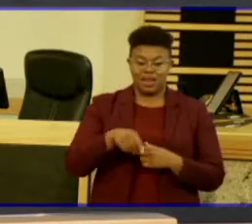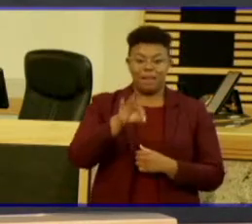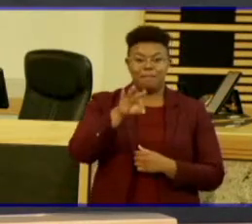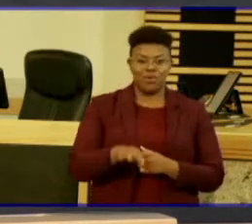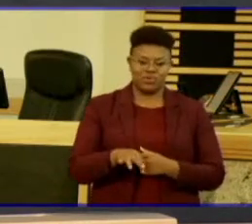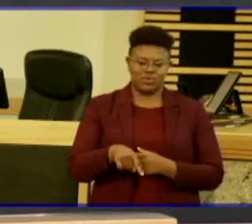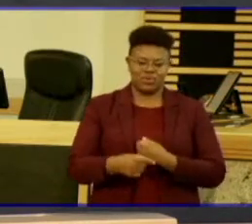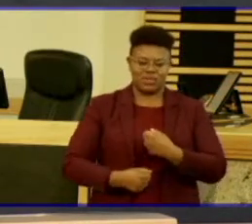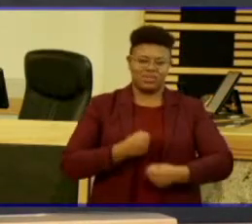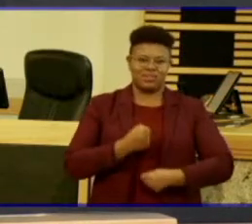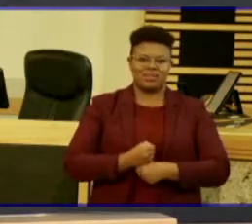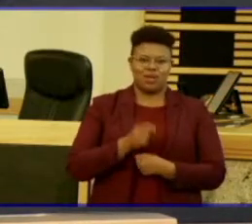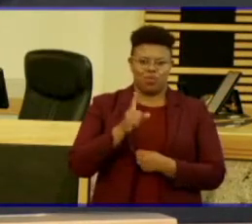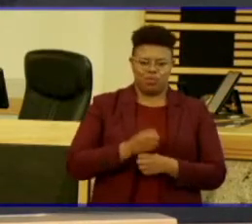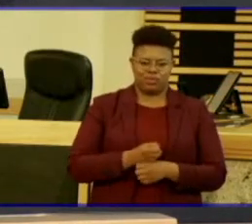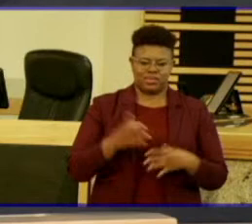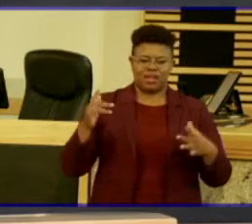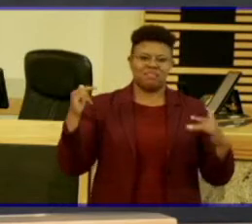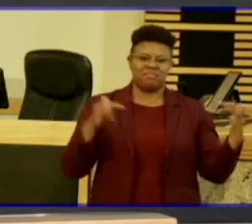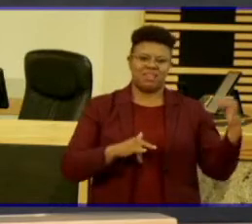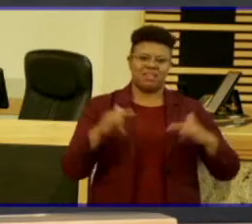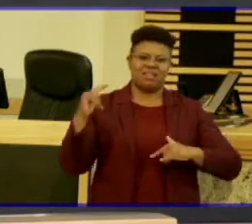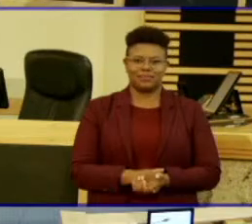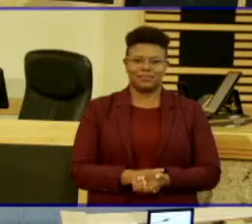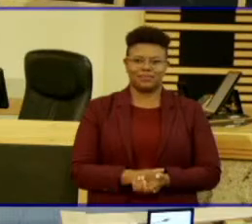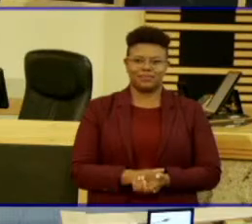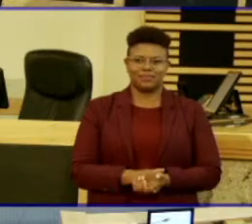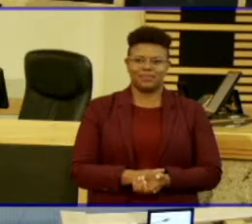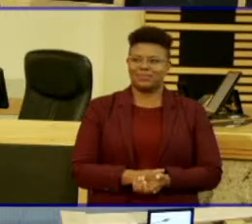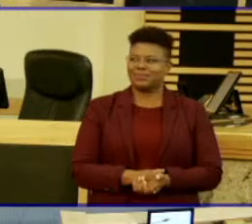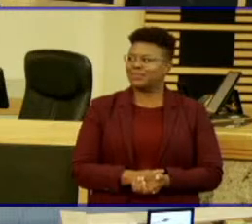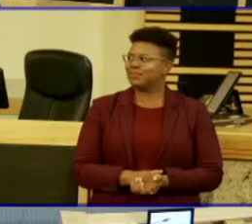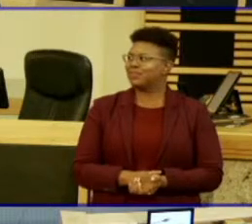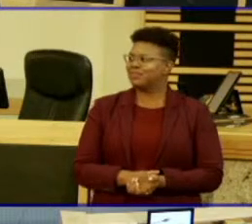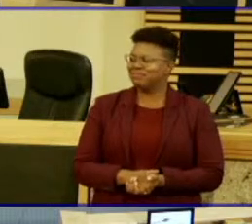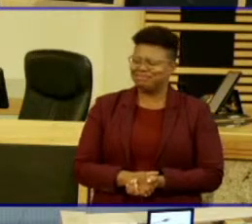This is a sign of growing confidence by business.